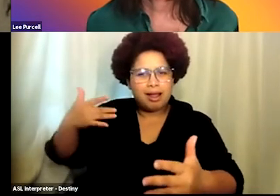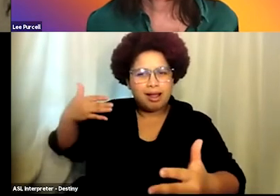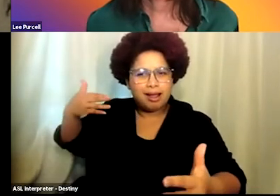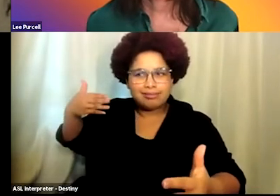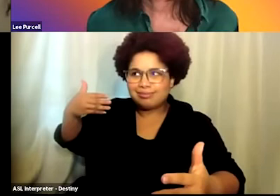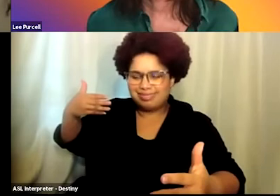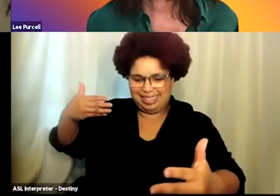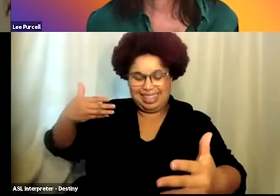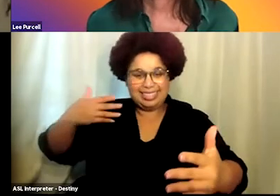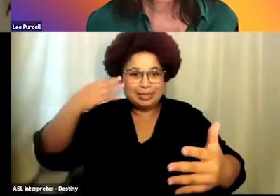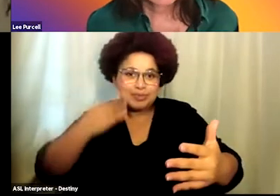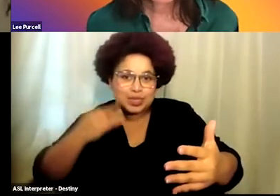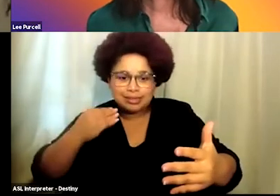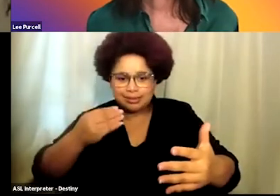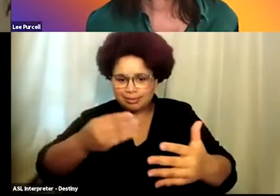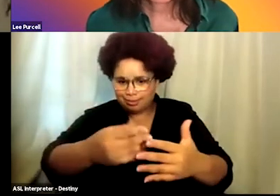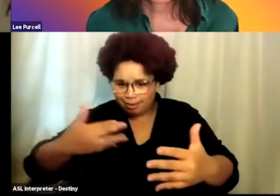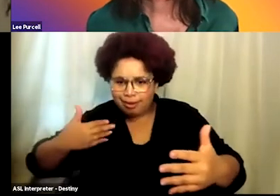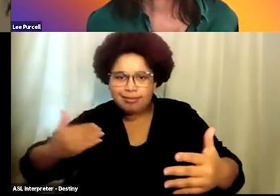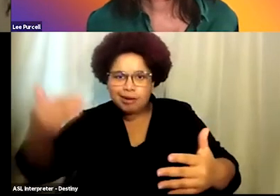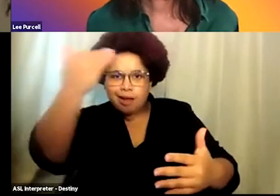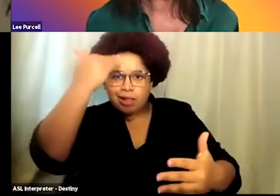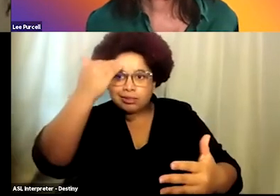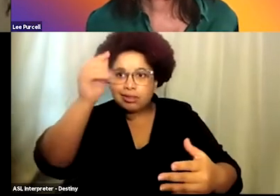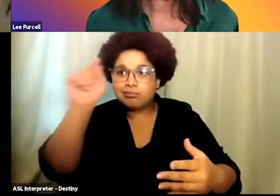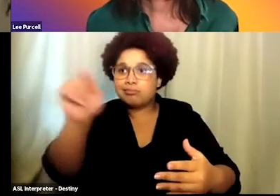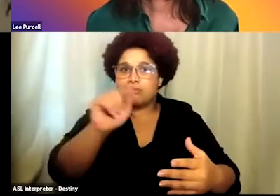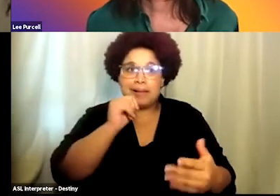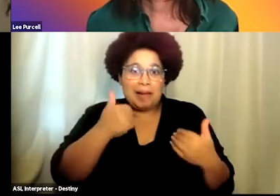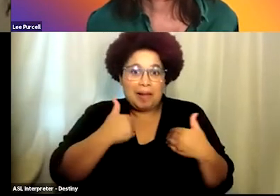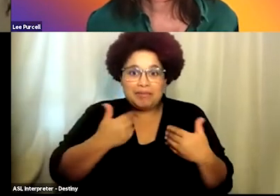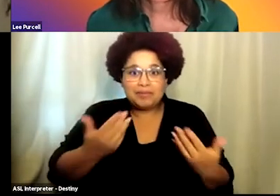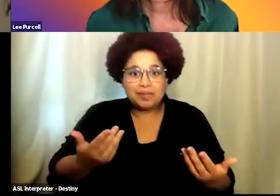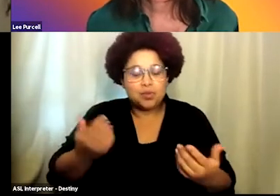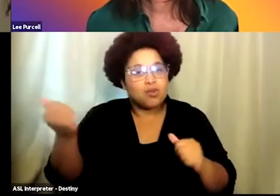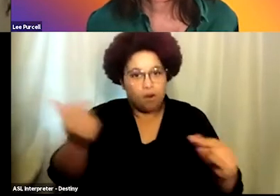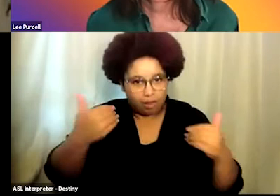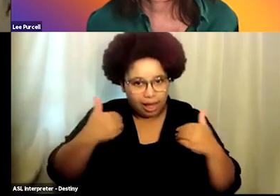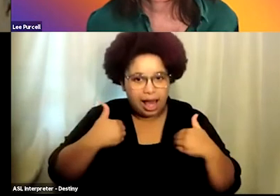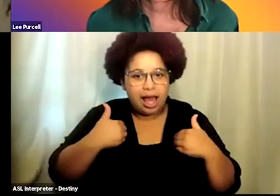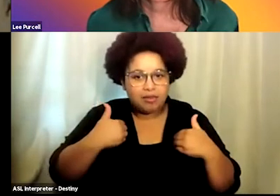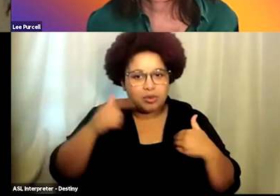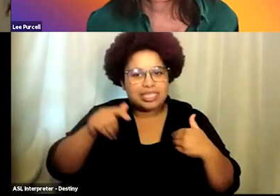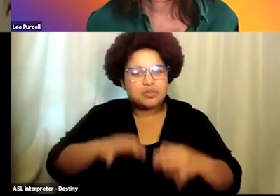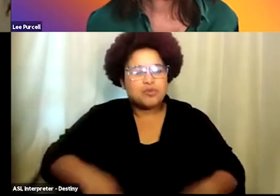and experience that a lot of people don't have. And we all have that. We need to value each other.